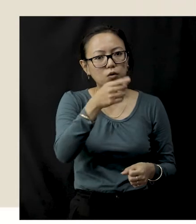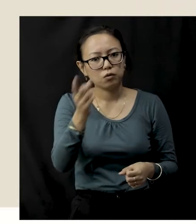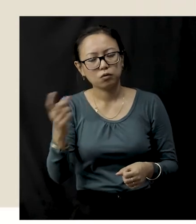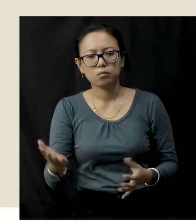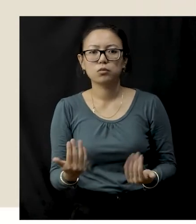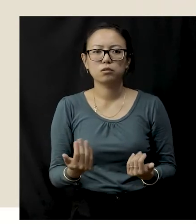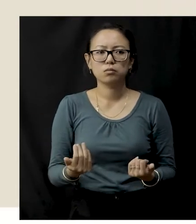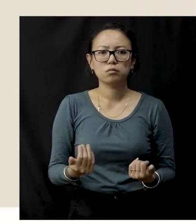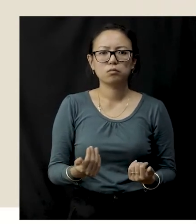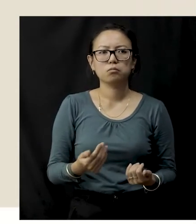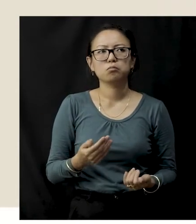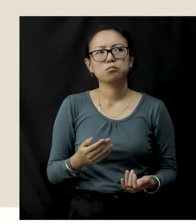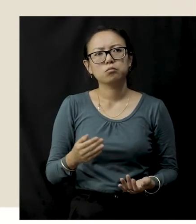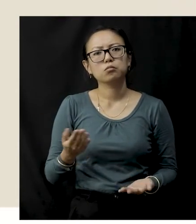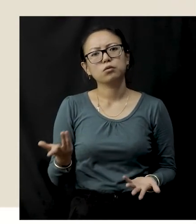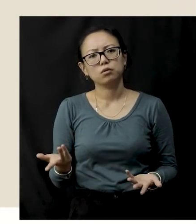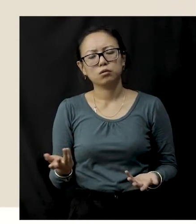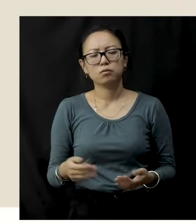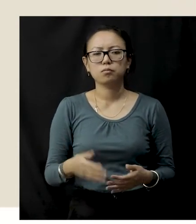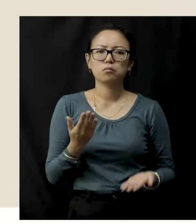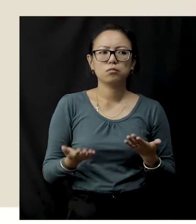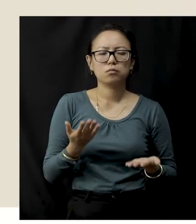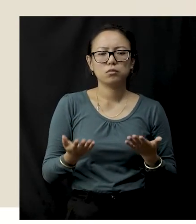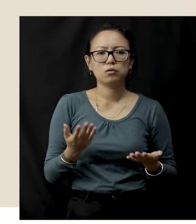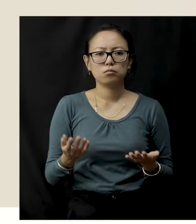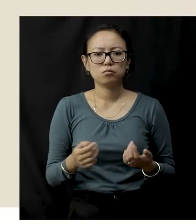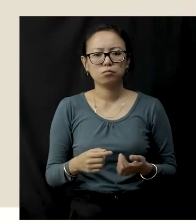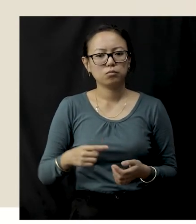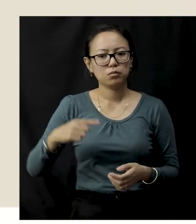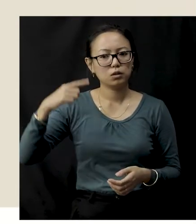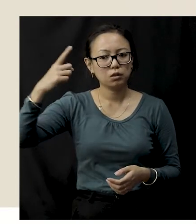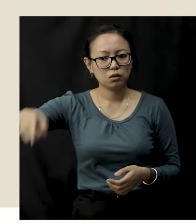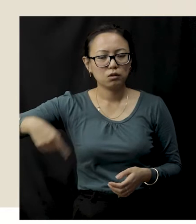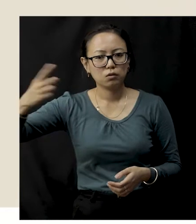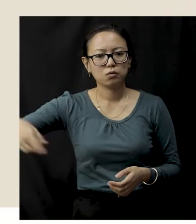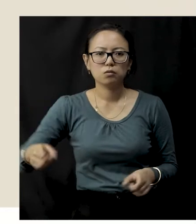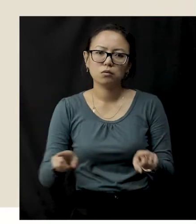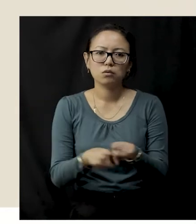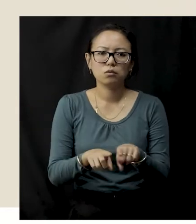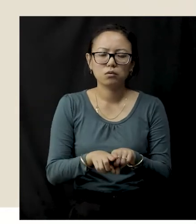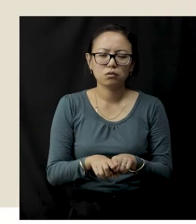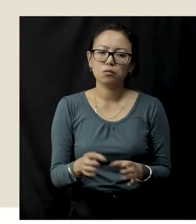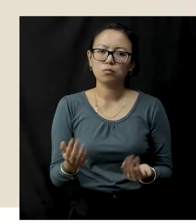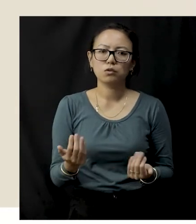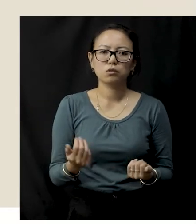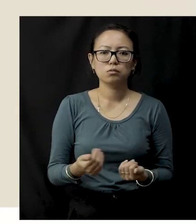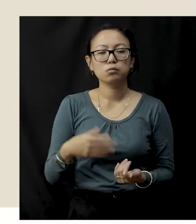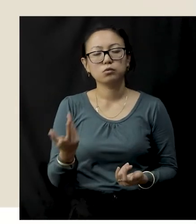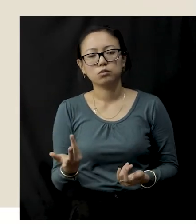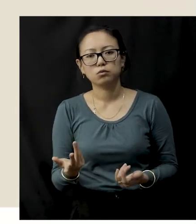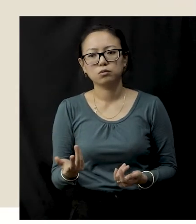then he decided to cut it and surprisingly it was working,